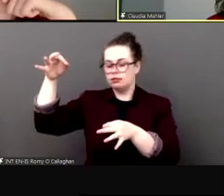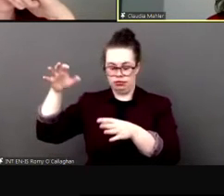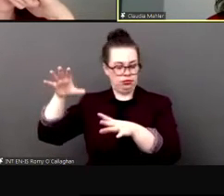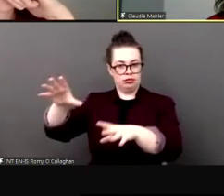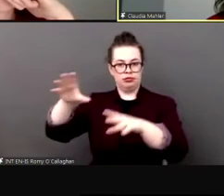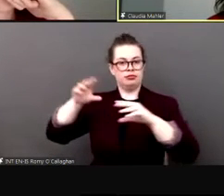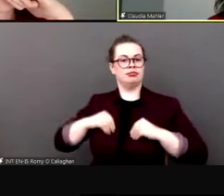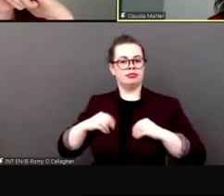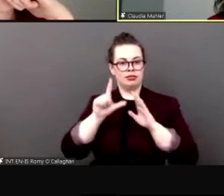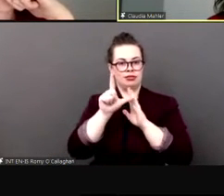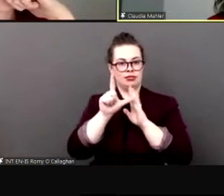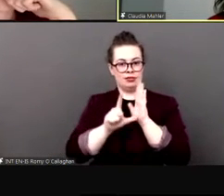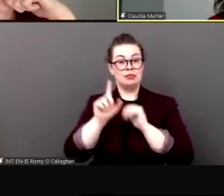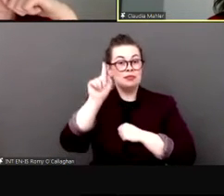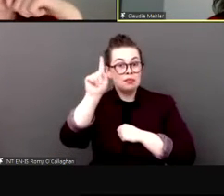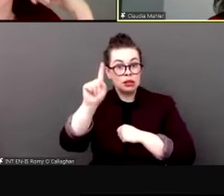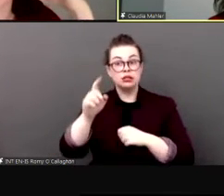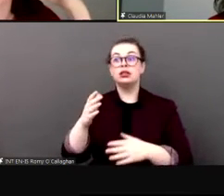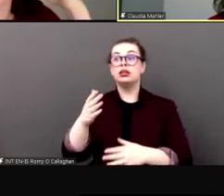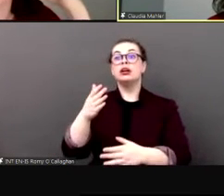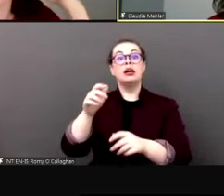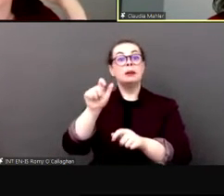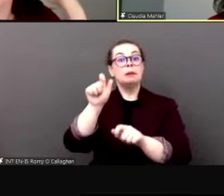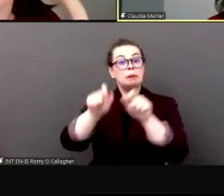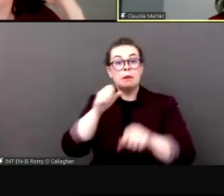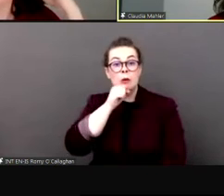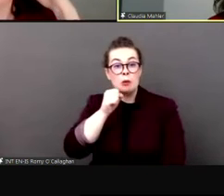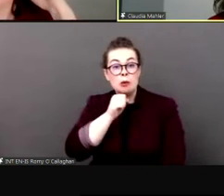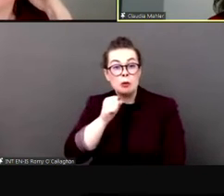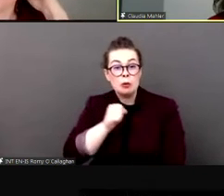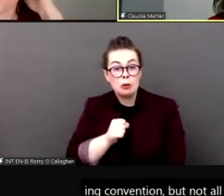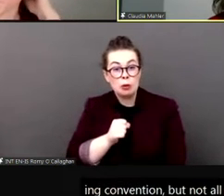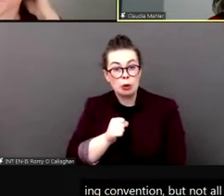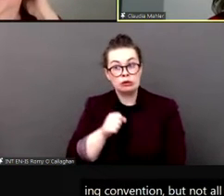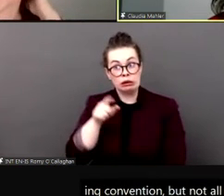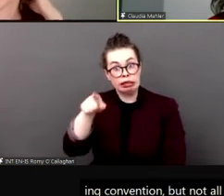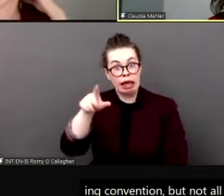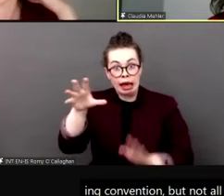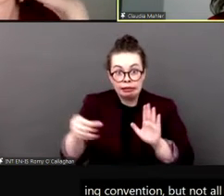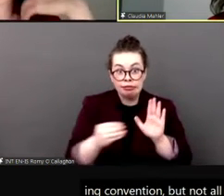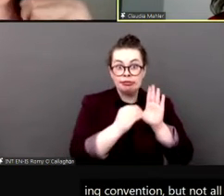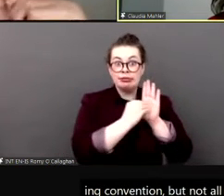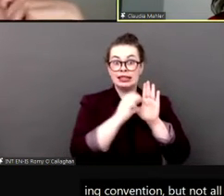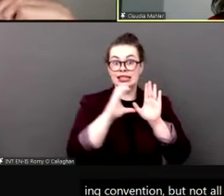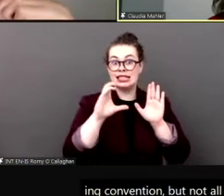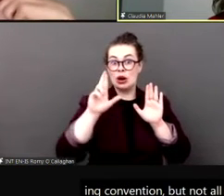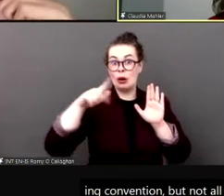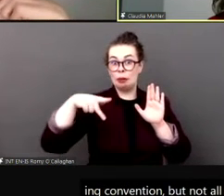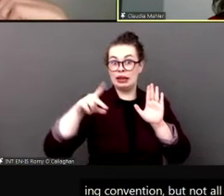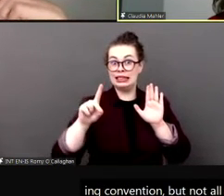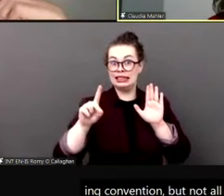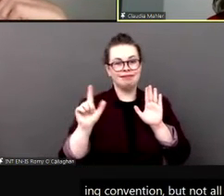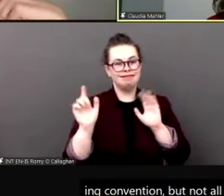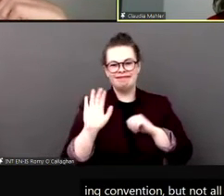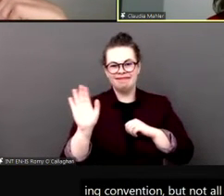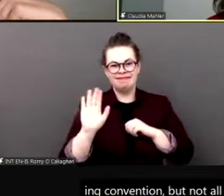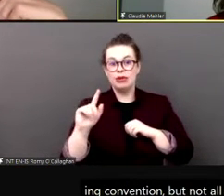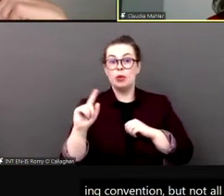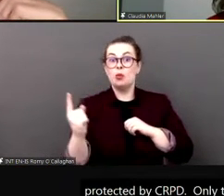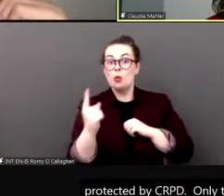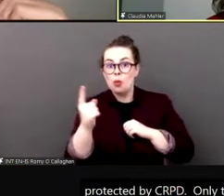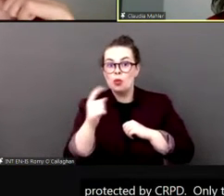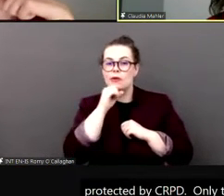are part of CRPD and are protected by CRPD, only those with a disability. And therefore, I think we also need